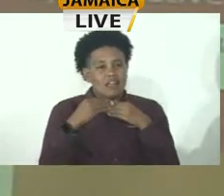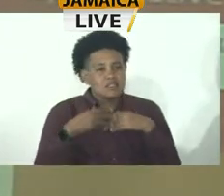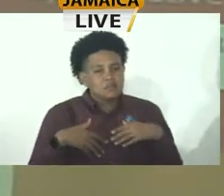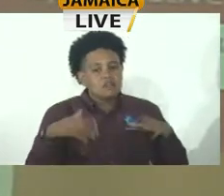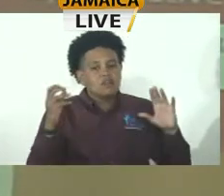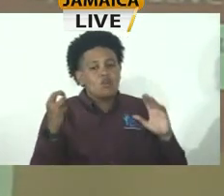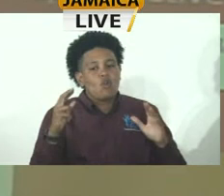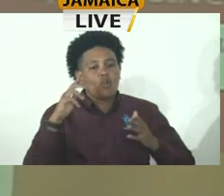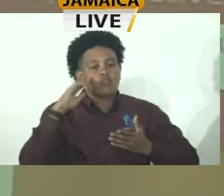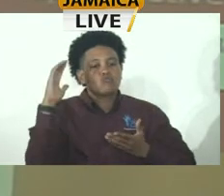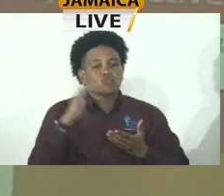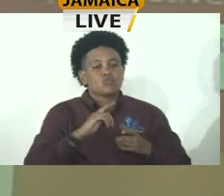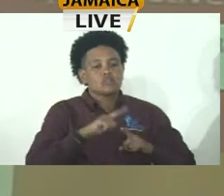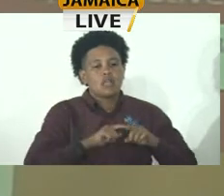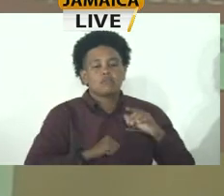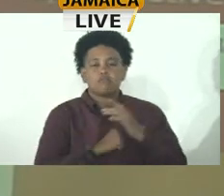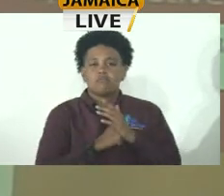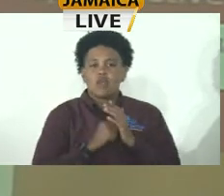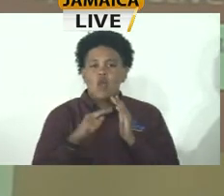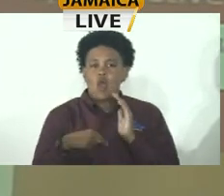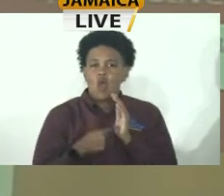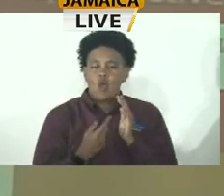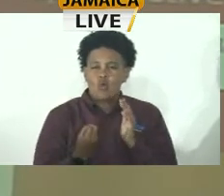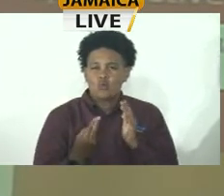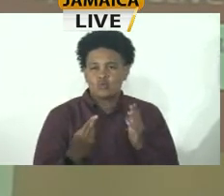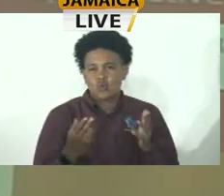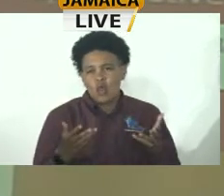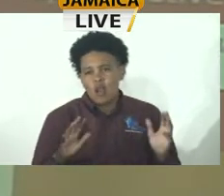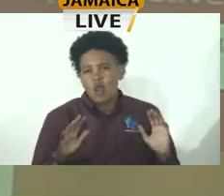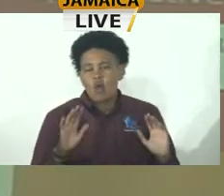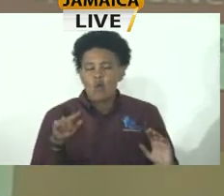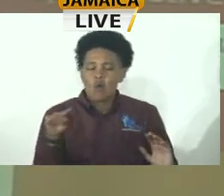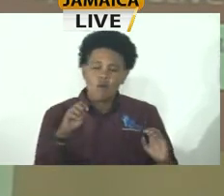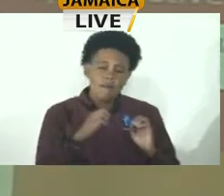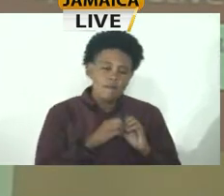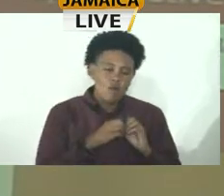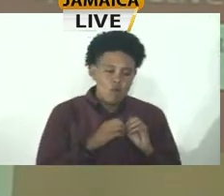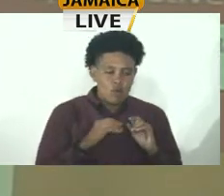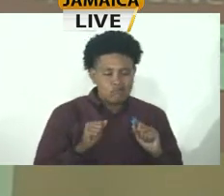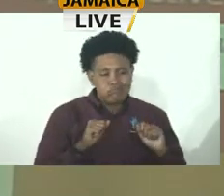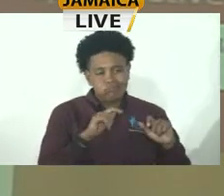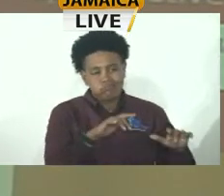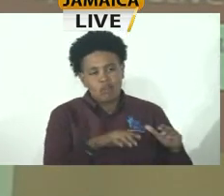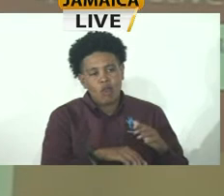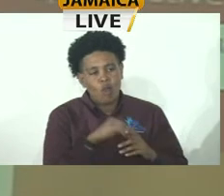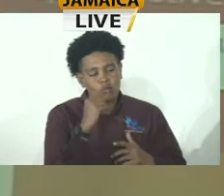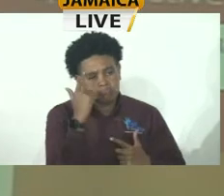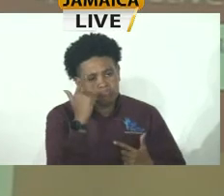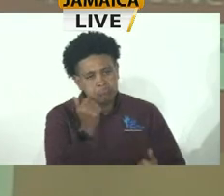reduce the curfew hours low greater number for gatherings